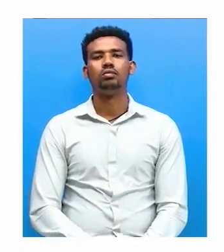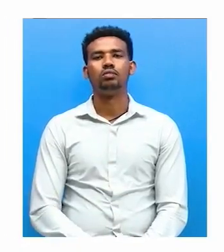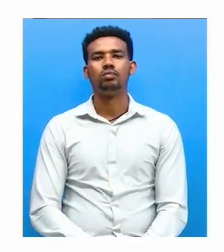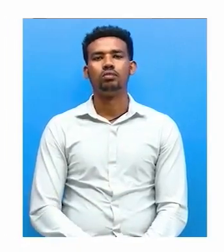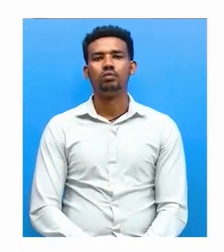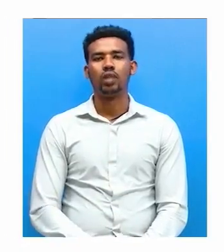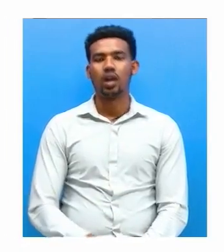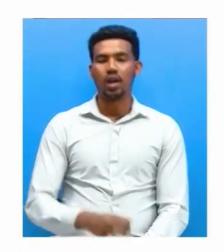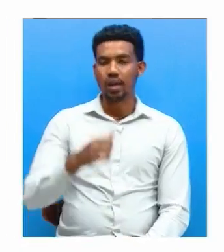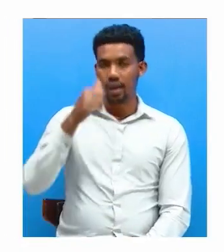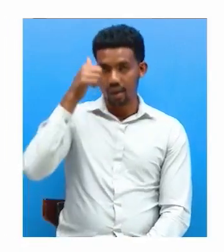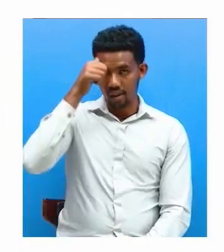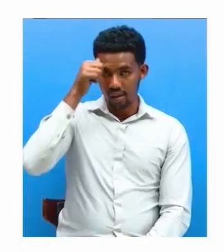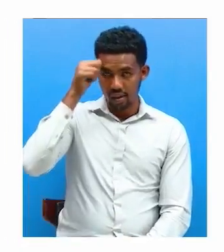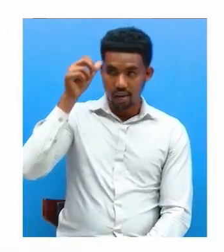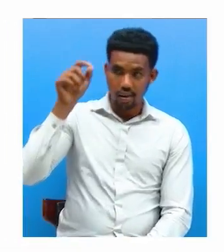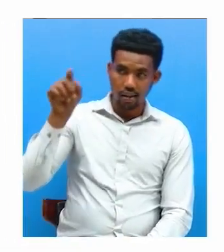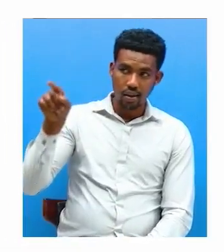He